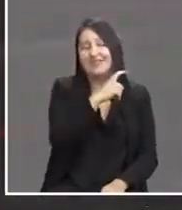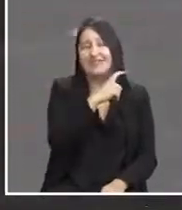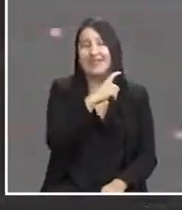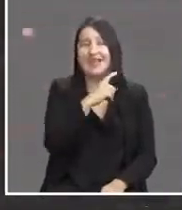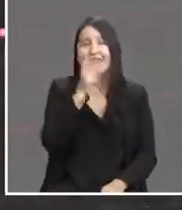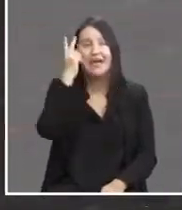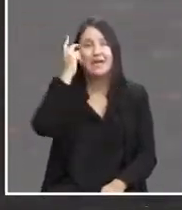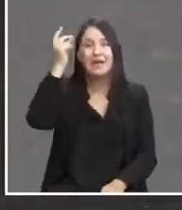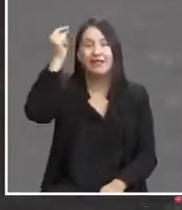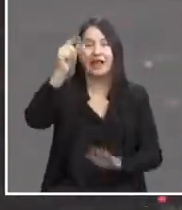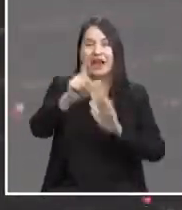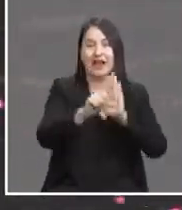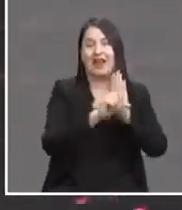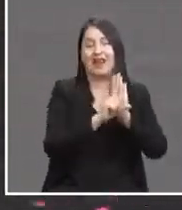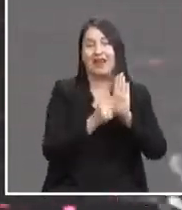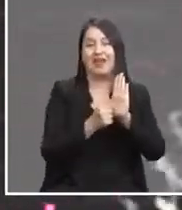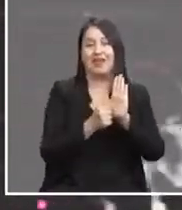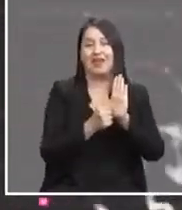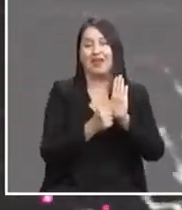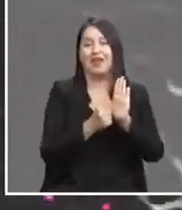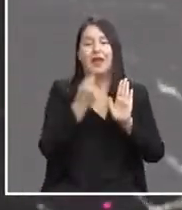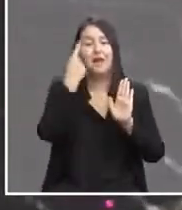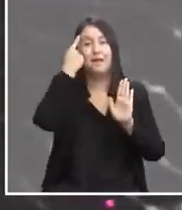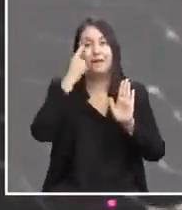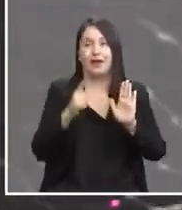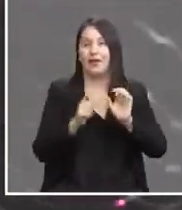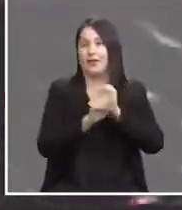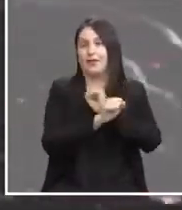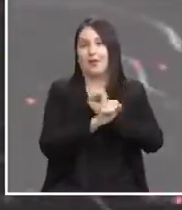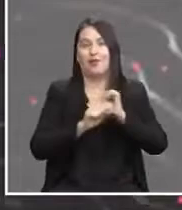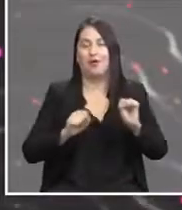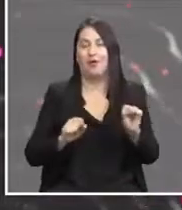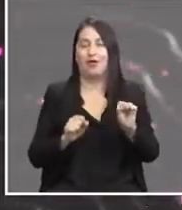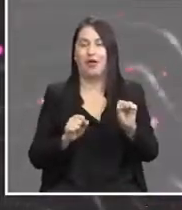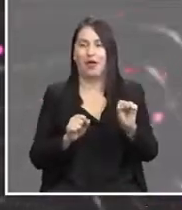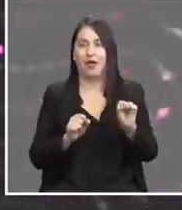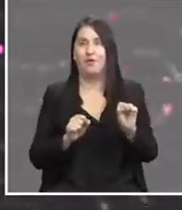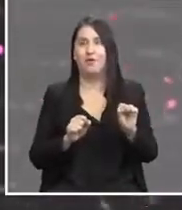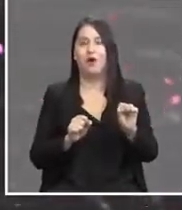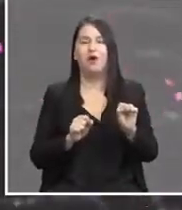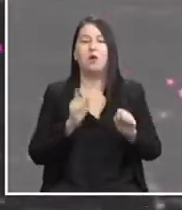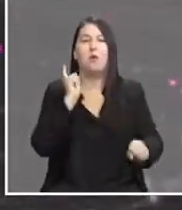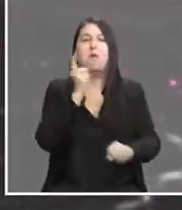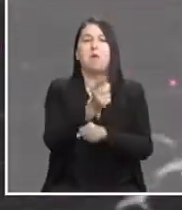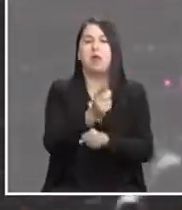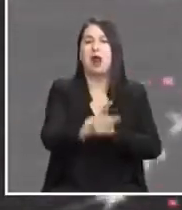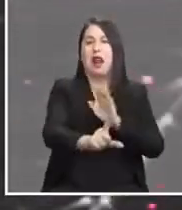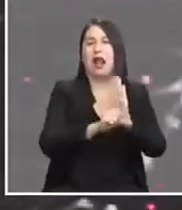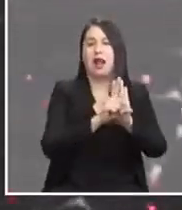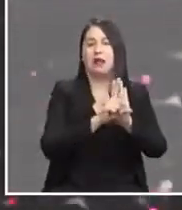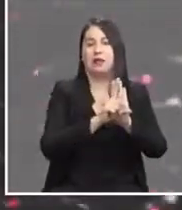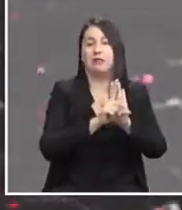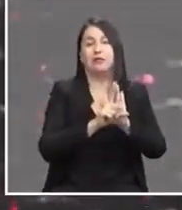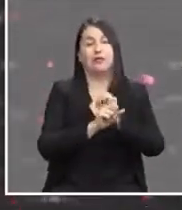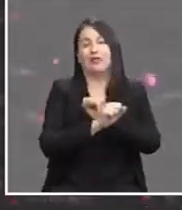we cannot impose a law because we cannot control who makes what